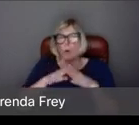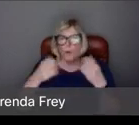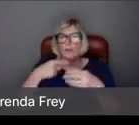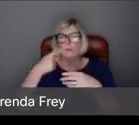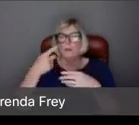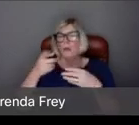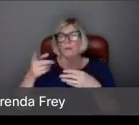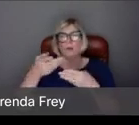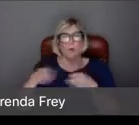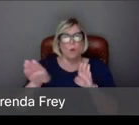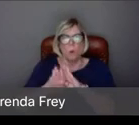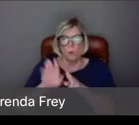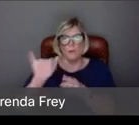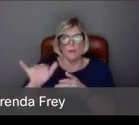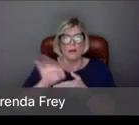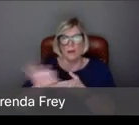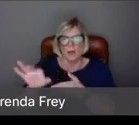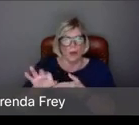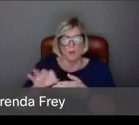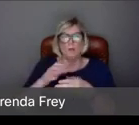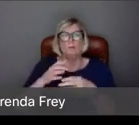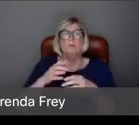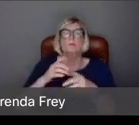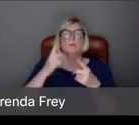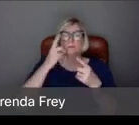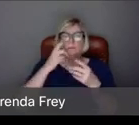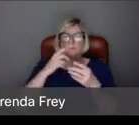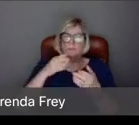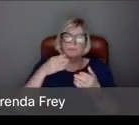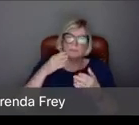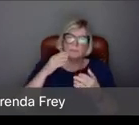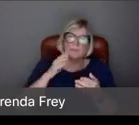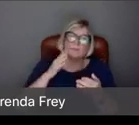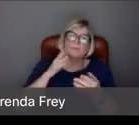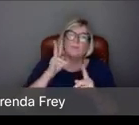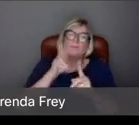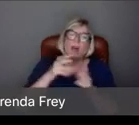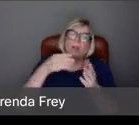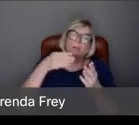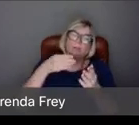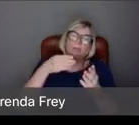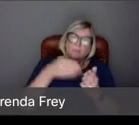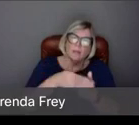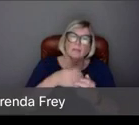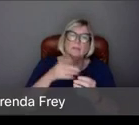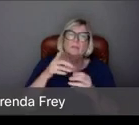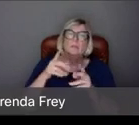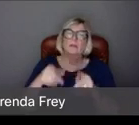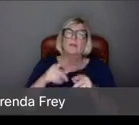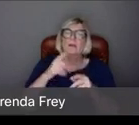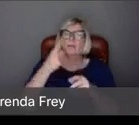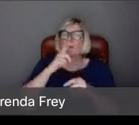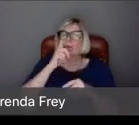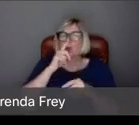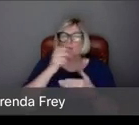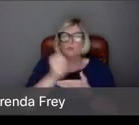accounts that you did not open. Dispute fraudulent charges in writing with your creditors. Report stolen checks.